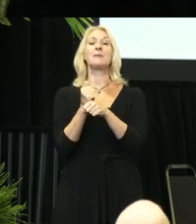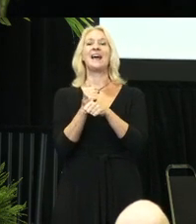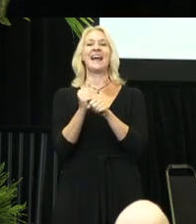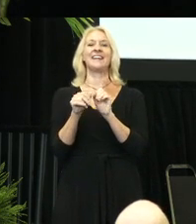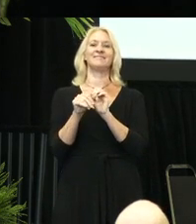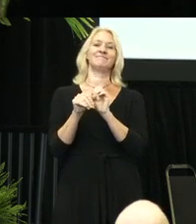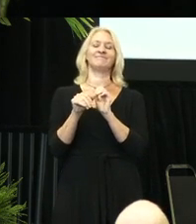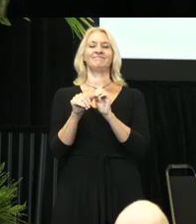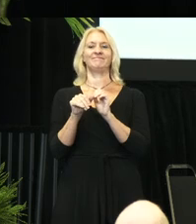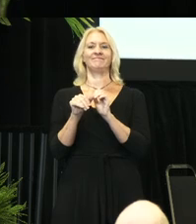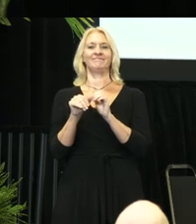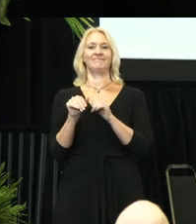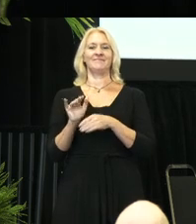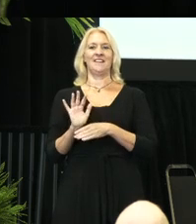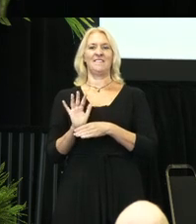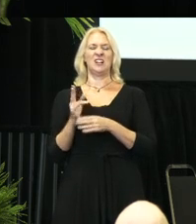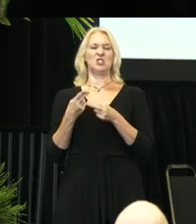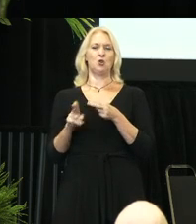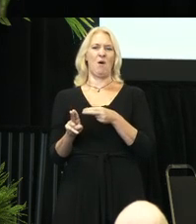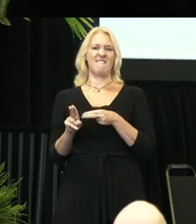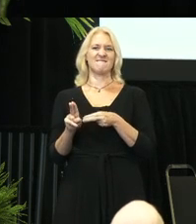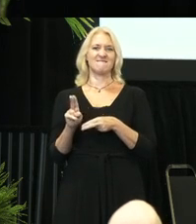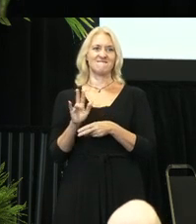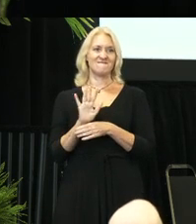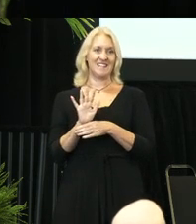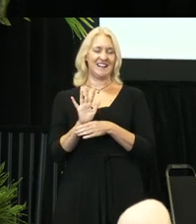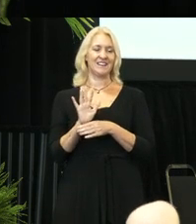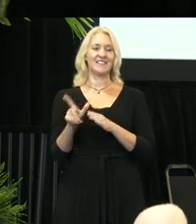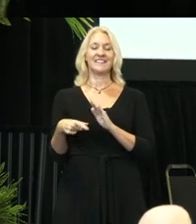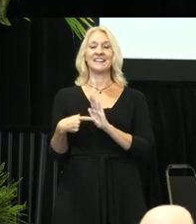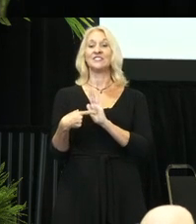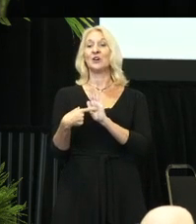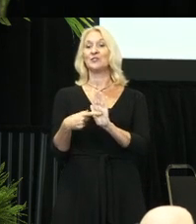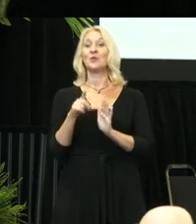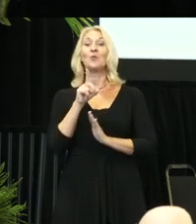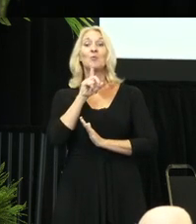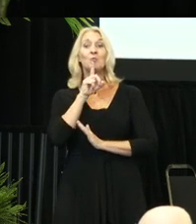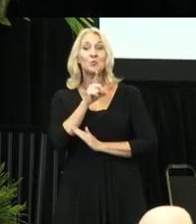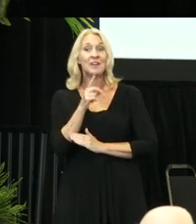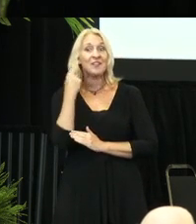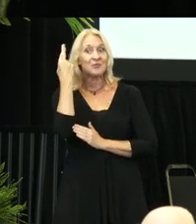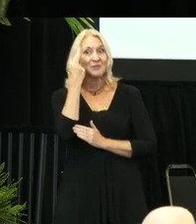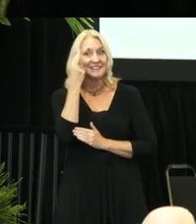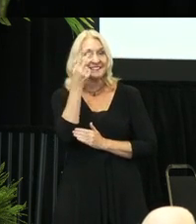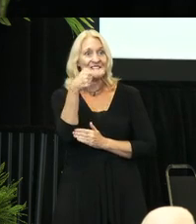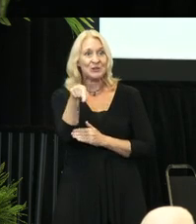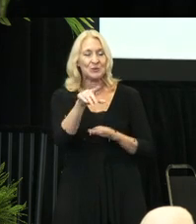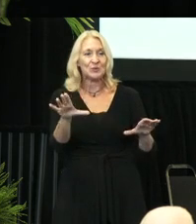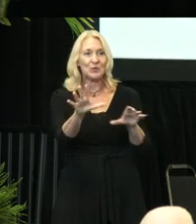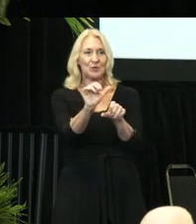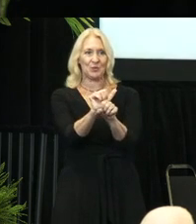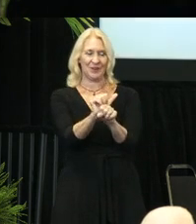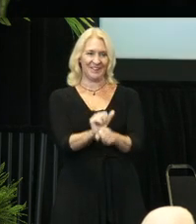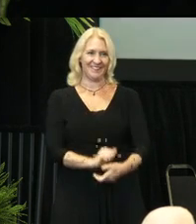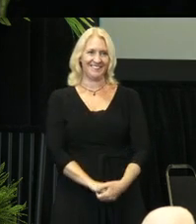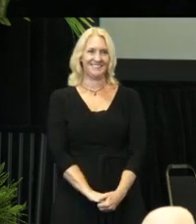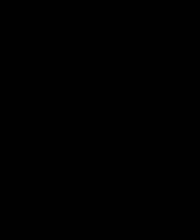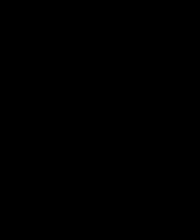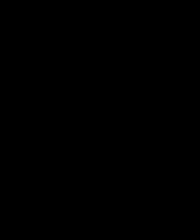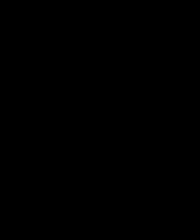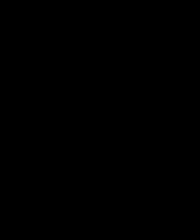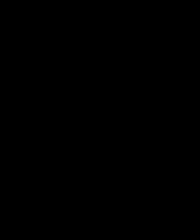video, a short video that shows you the real reason that we do what we do.